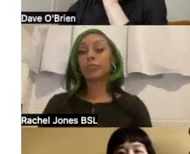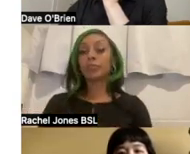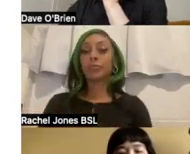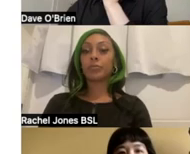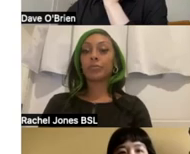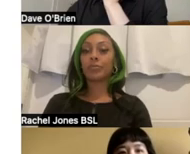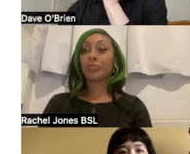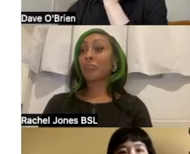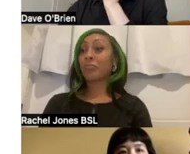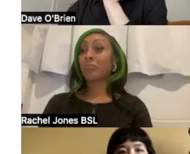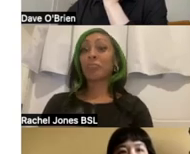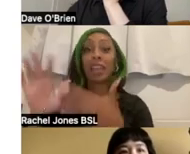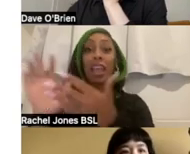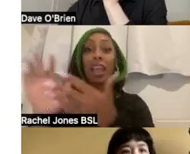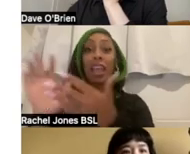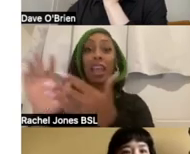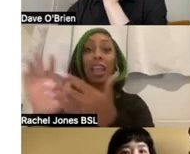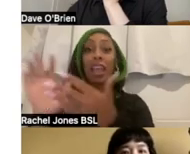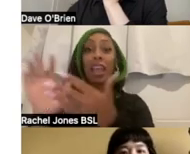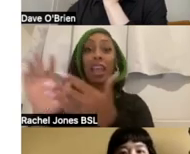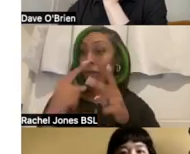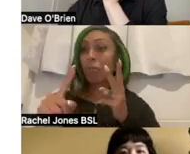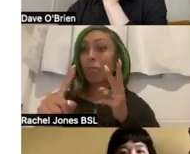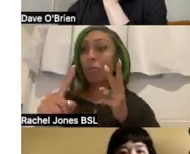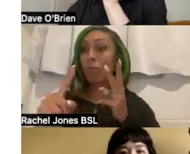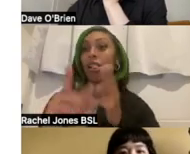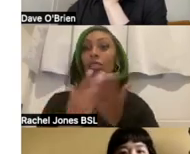reached by email at